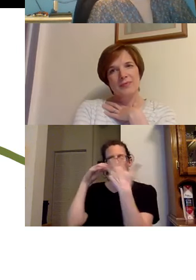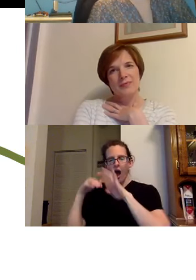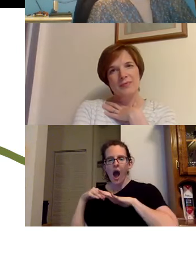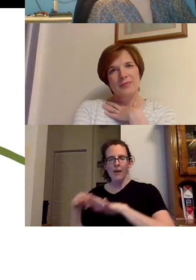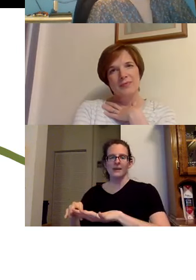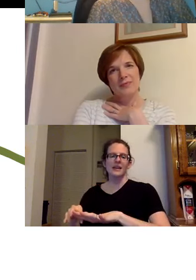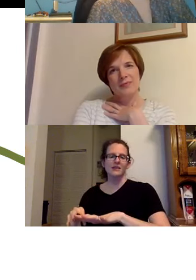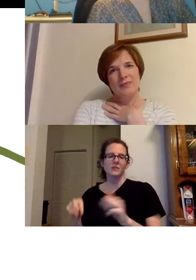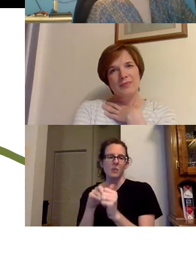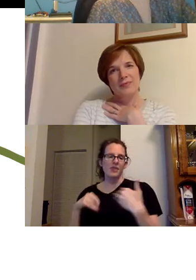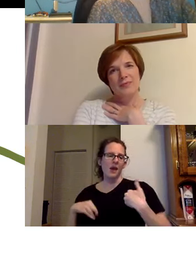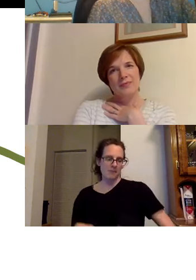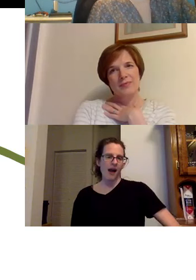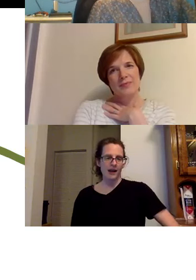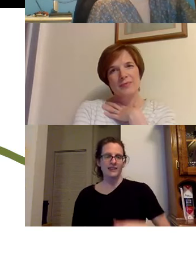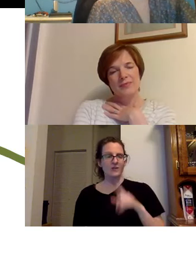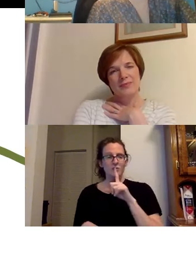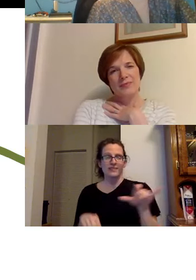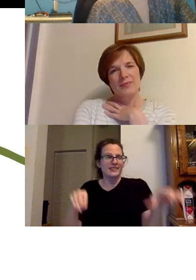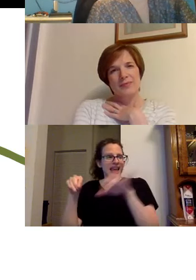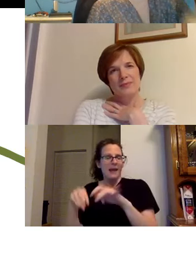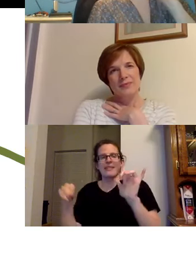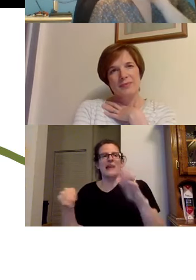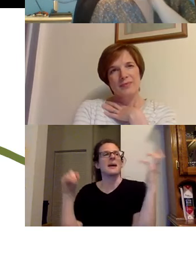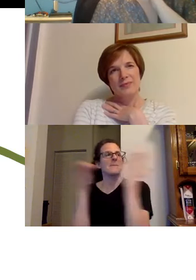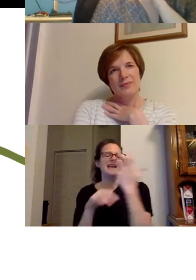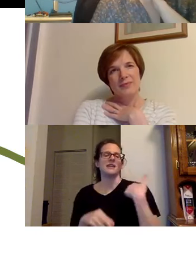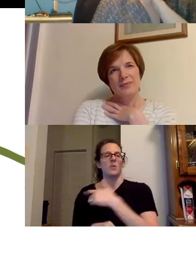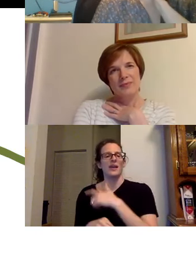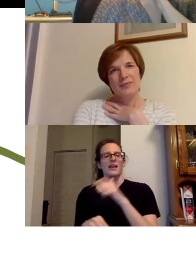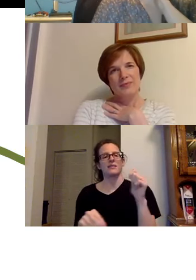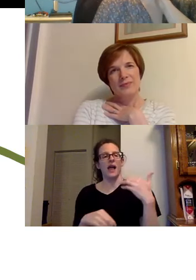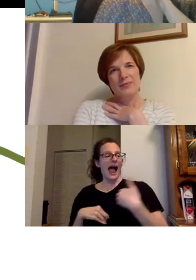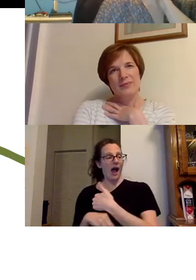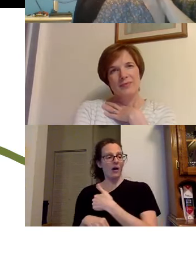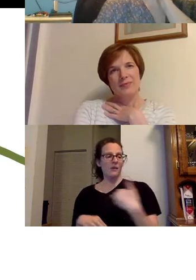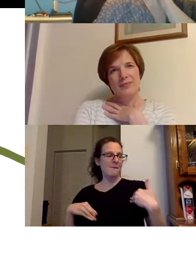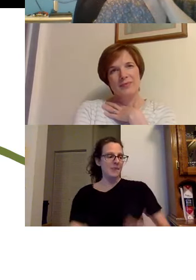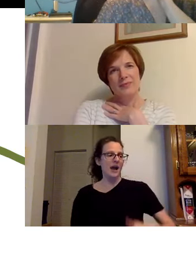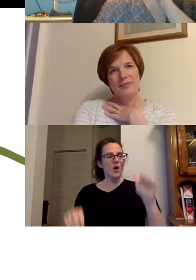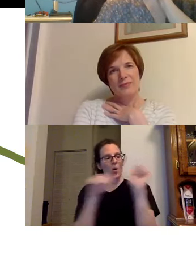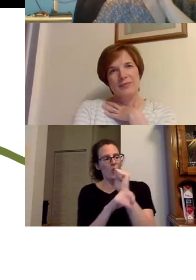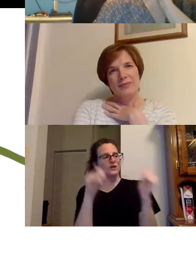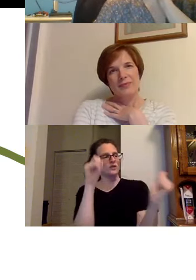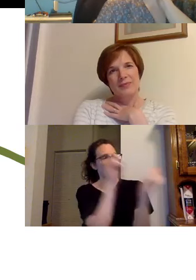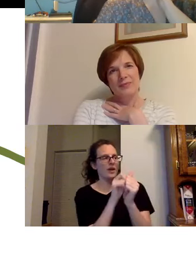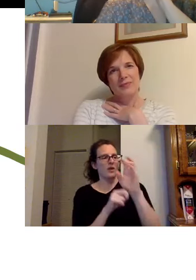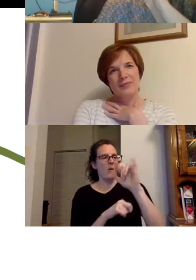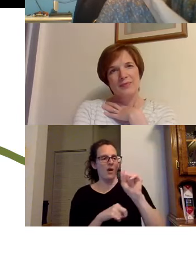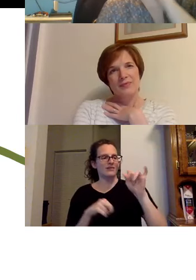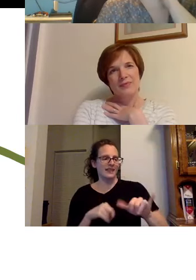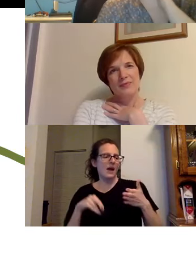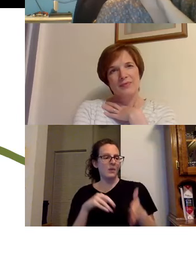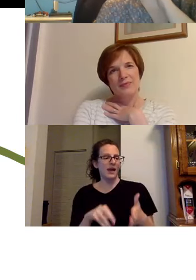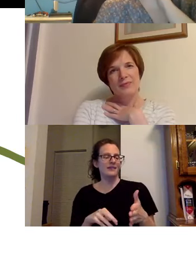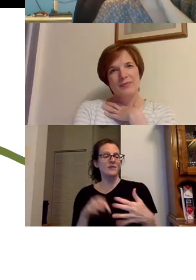electrical frequencies. So that's really amazing that our bodies work with oils that way. Studies have shown that negative